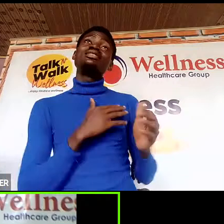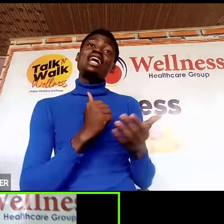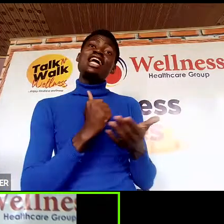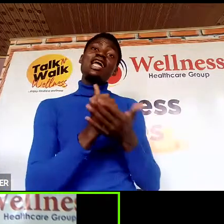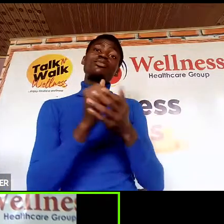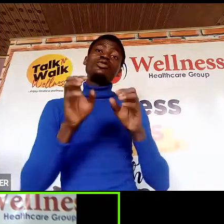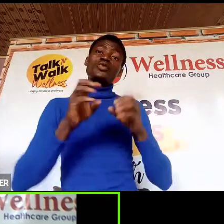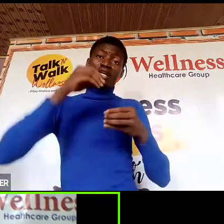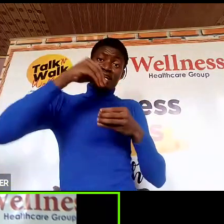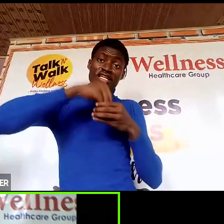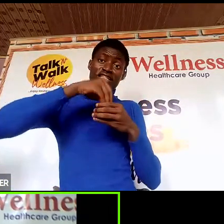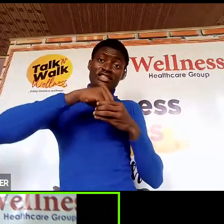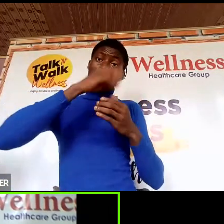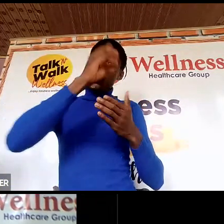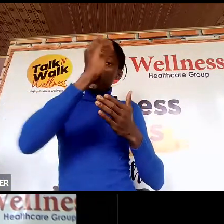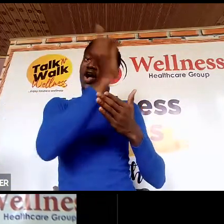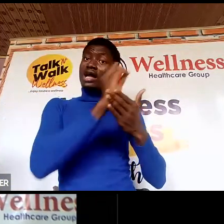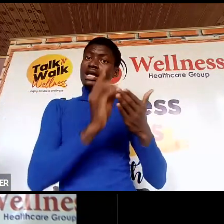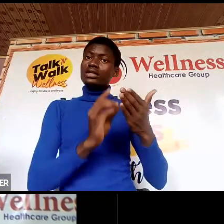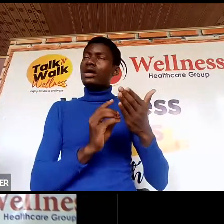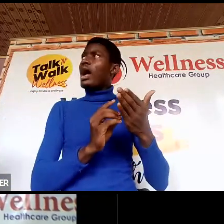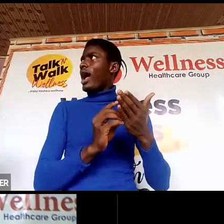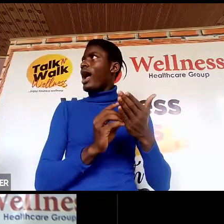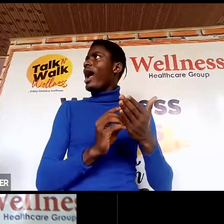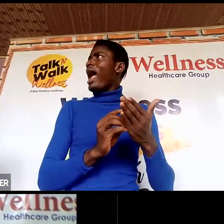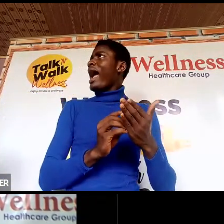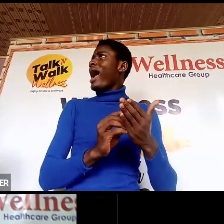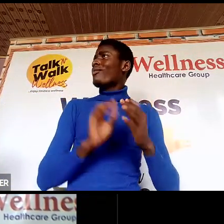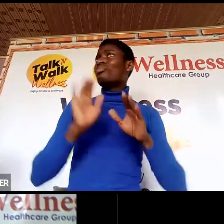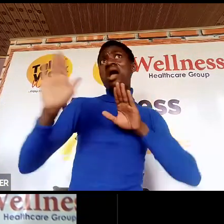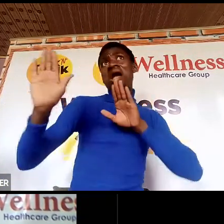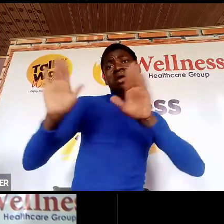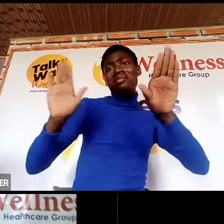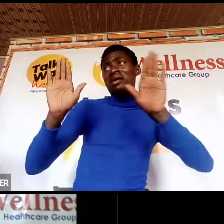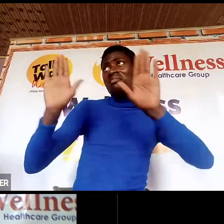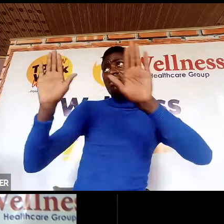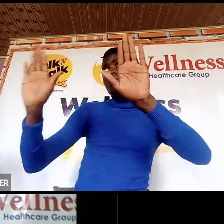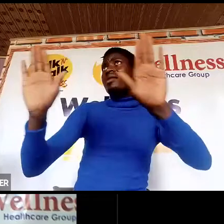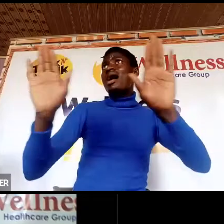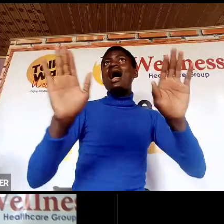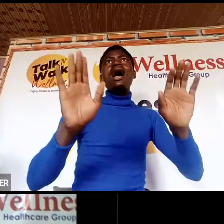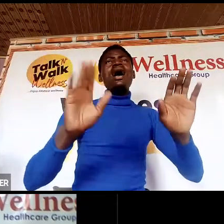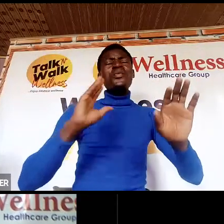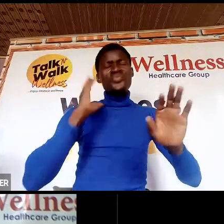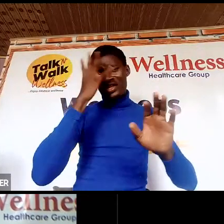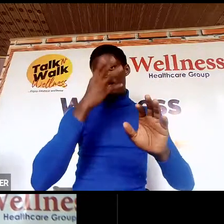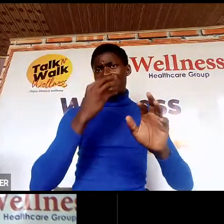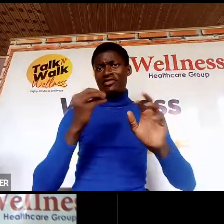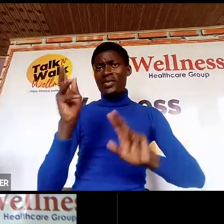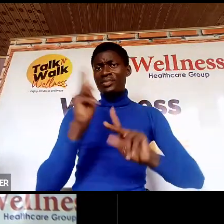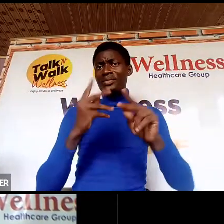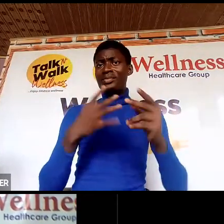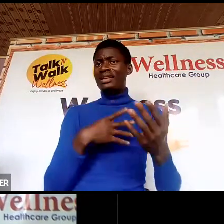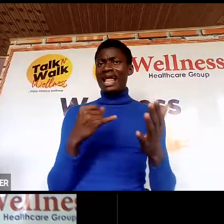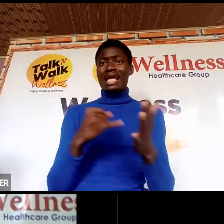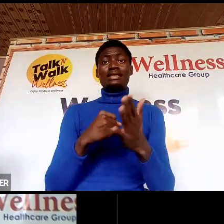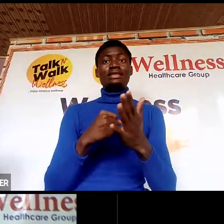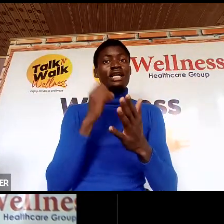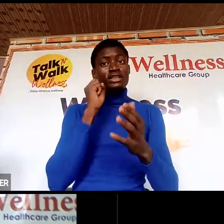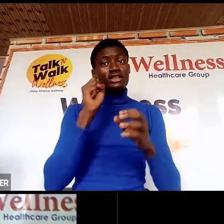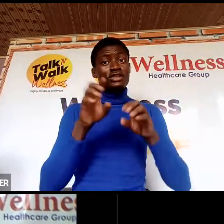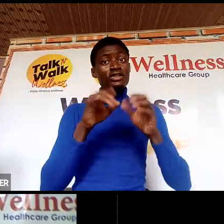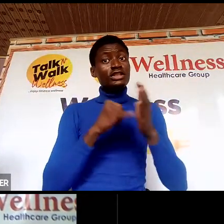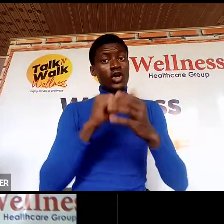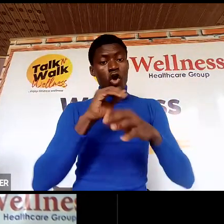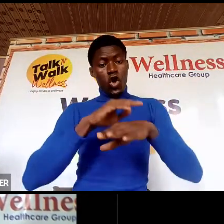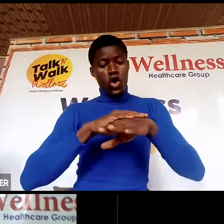she's done. And she's done it for a couple of other people as well. She did it on the weekend. So it's for you to look for what you can do, that does not impact on